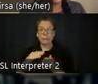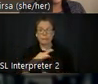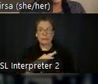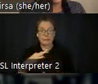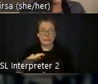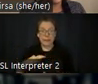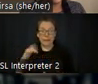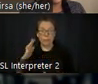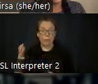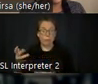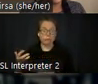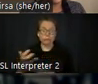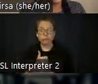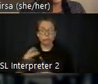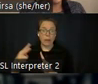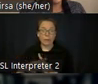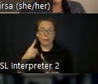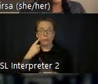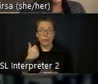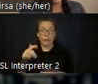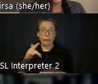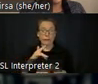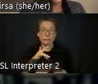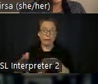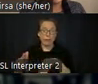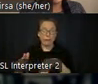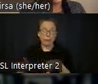solicit applications to fill vacancies in the committee's membership